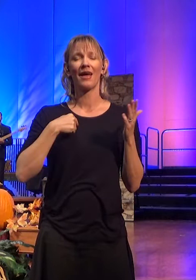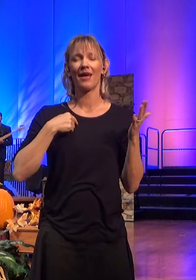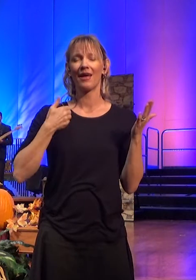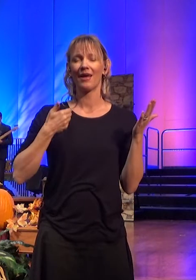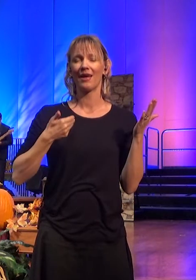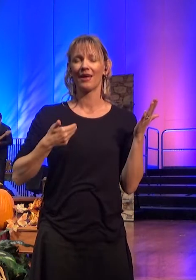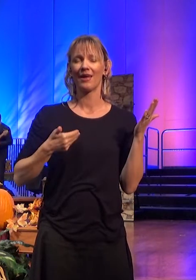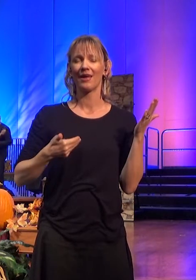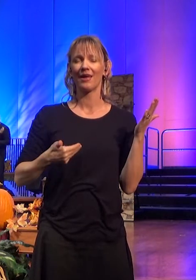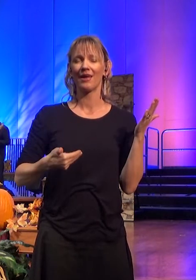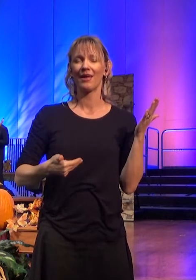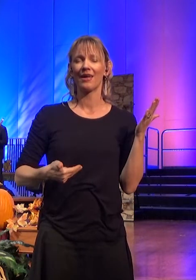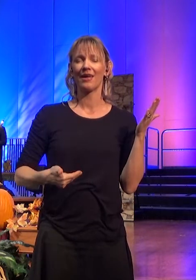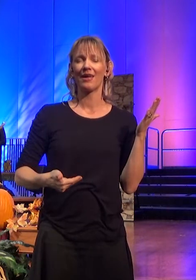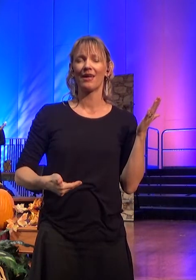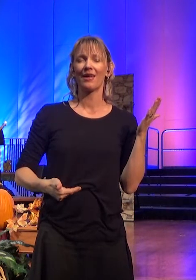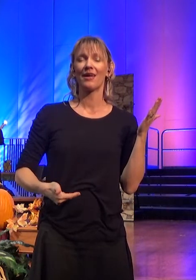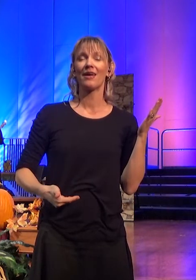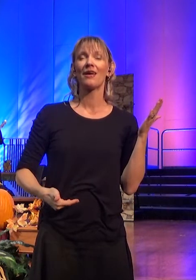I